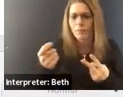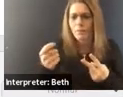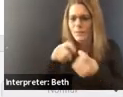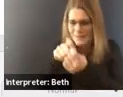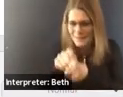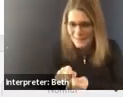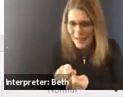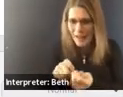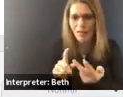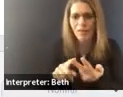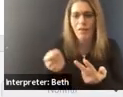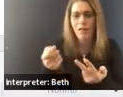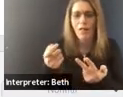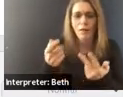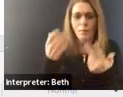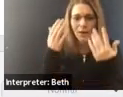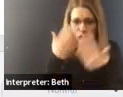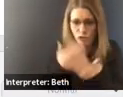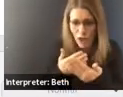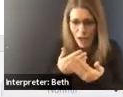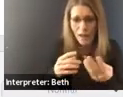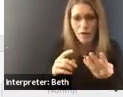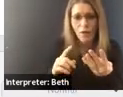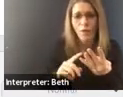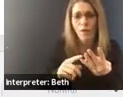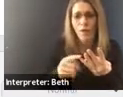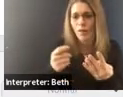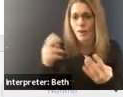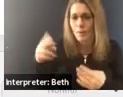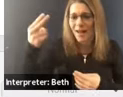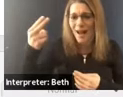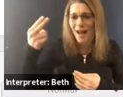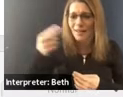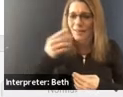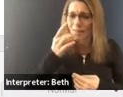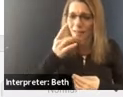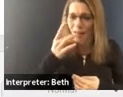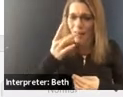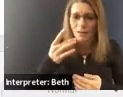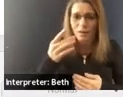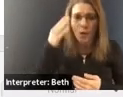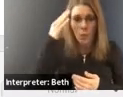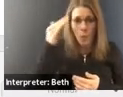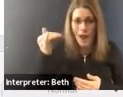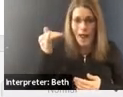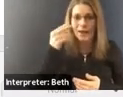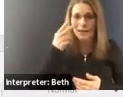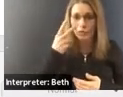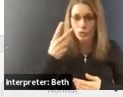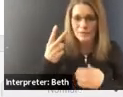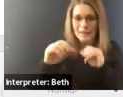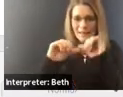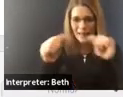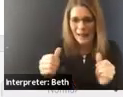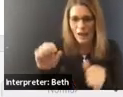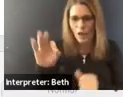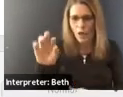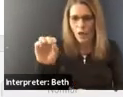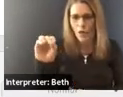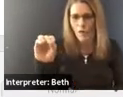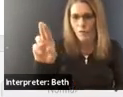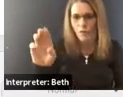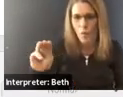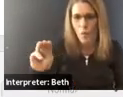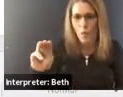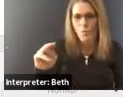I could see what the forms would do. So again, there's two reasons I did this drawing. One